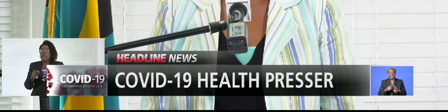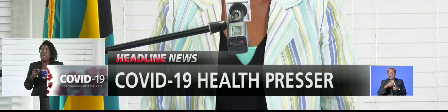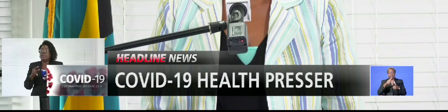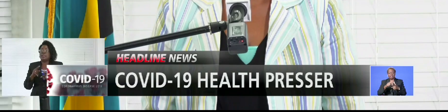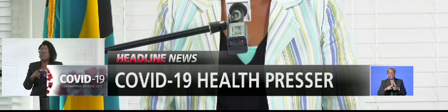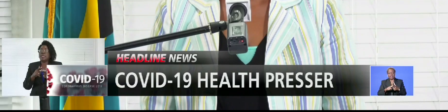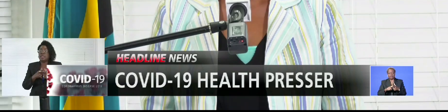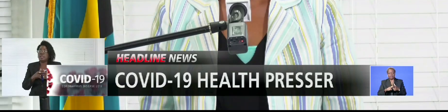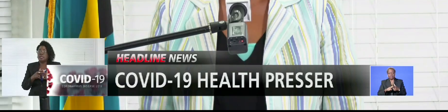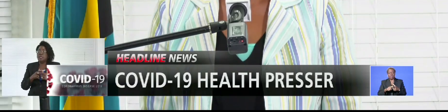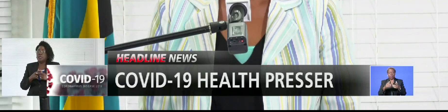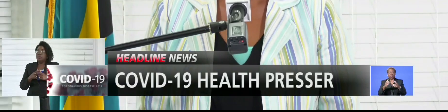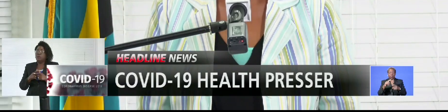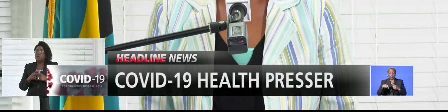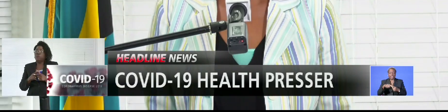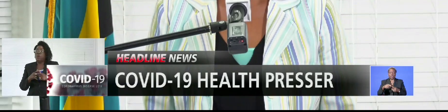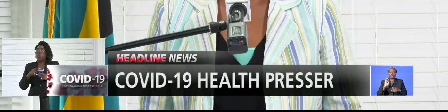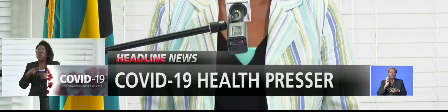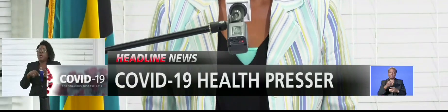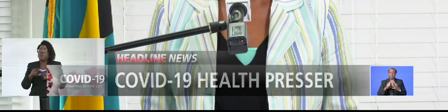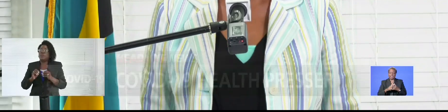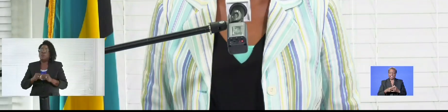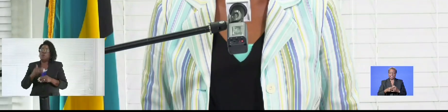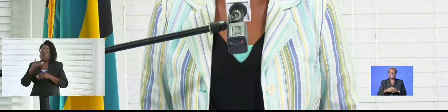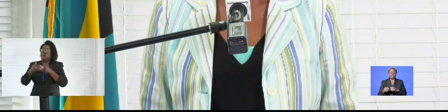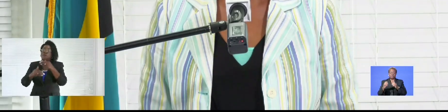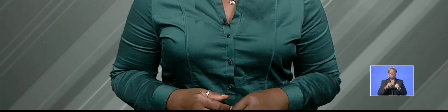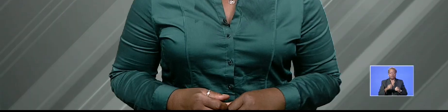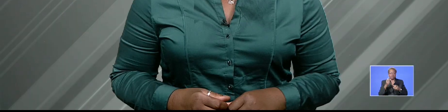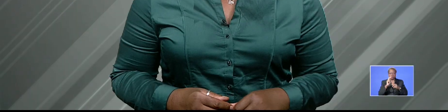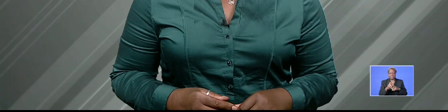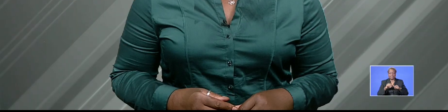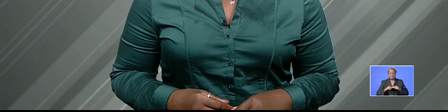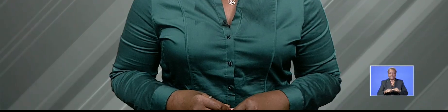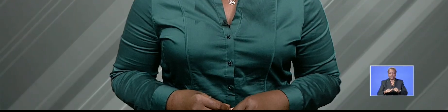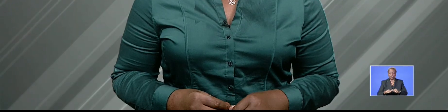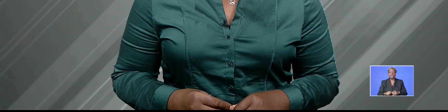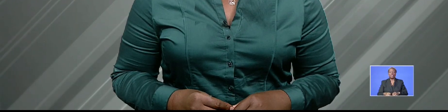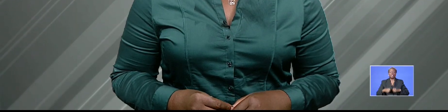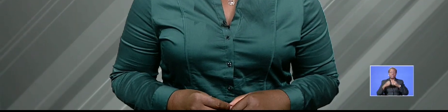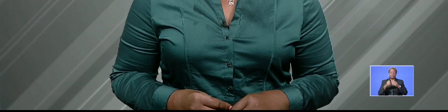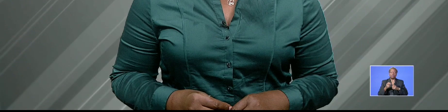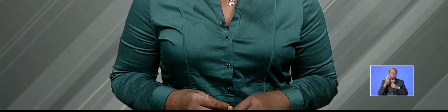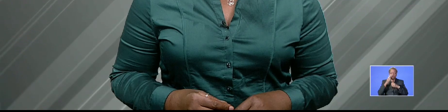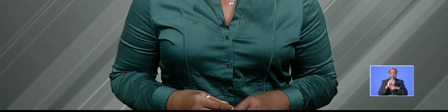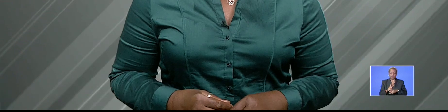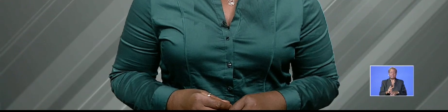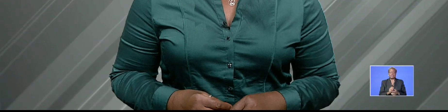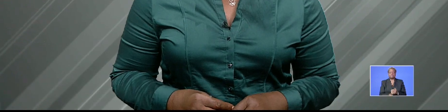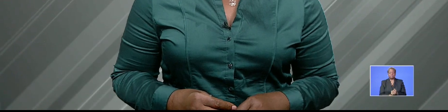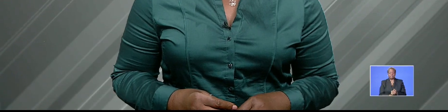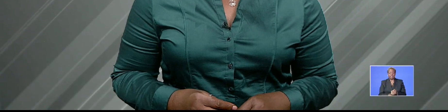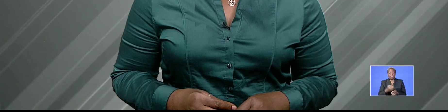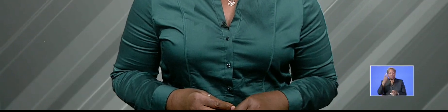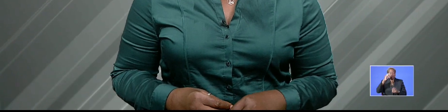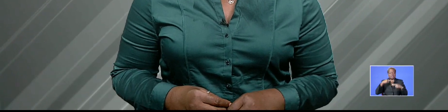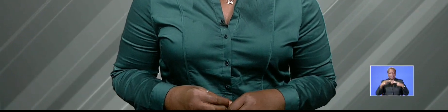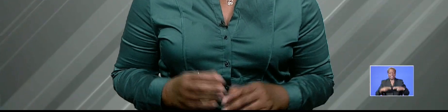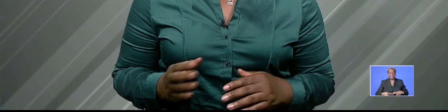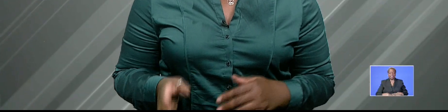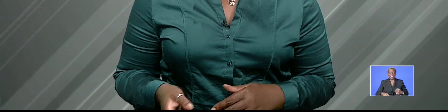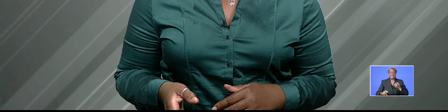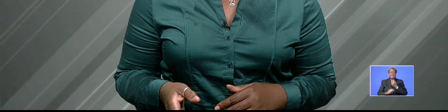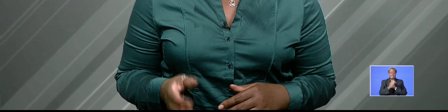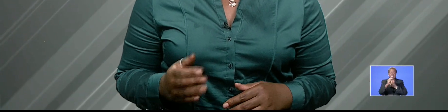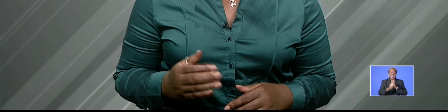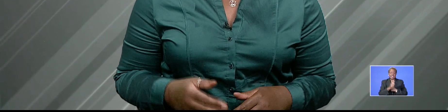want to, when we begin to move forward, to continue to move forward. The Ministry of Health Task Force working on the COVID-19 response plan has discovered